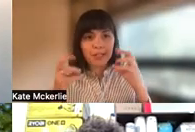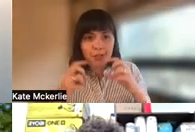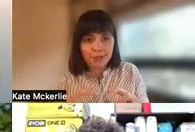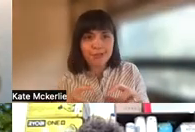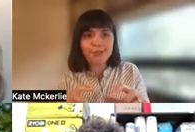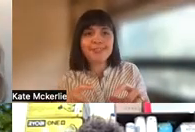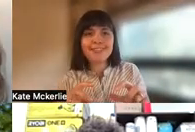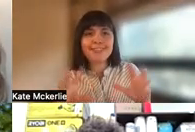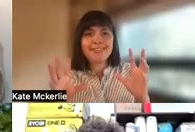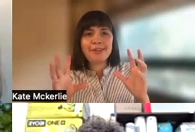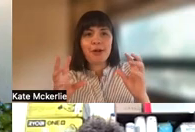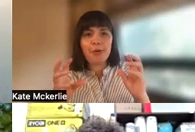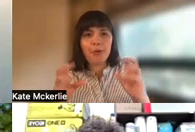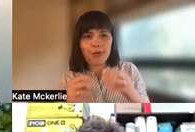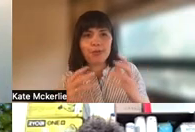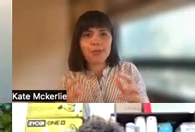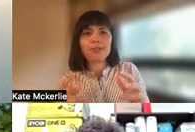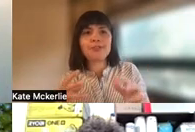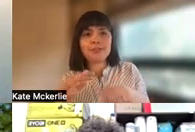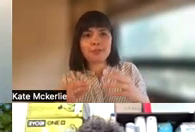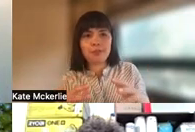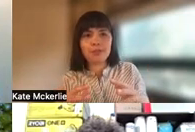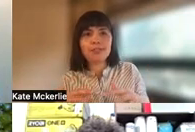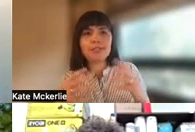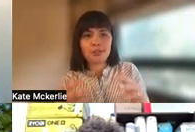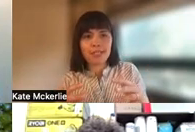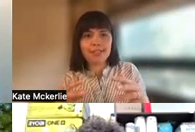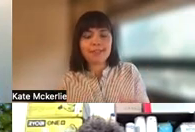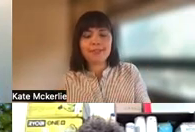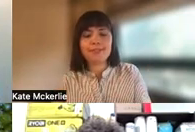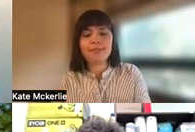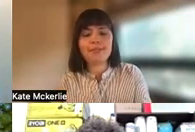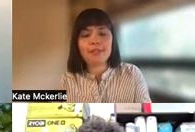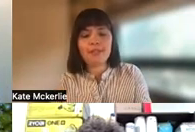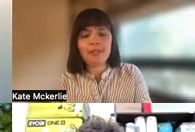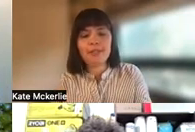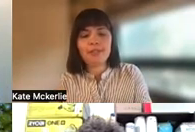which includes workforce supports and training.